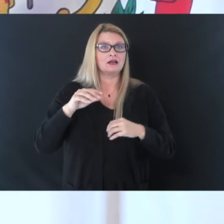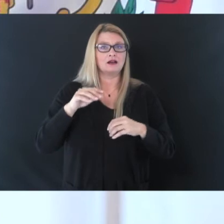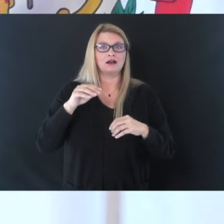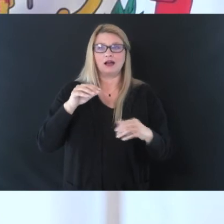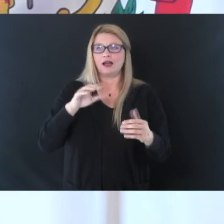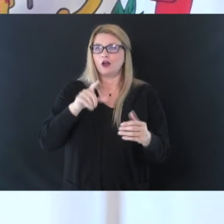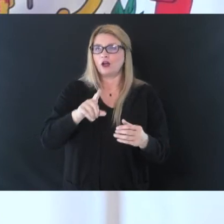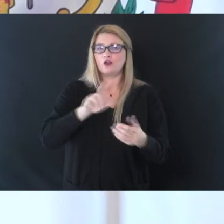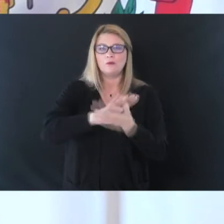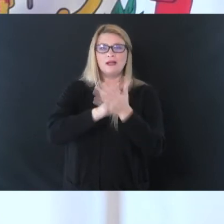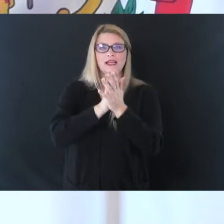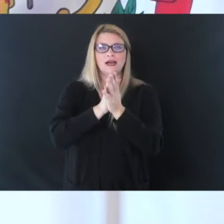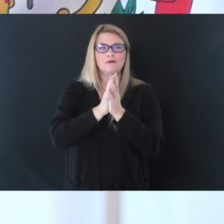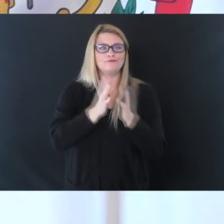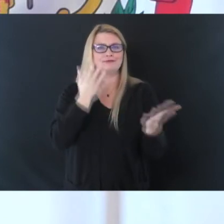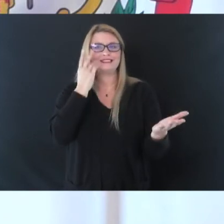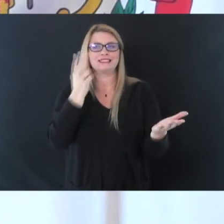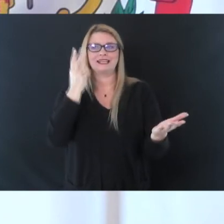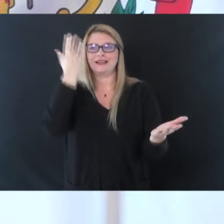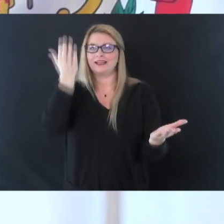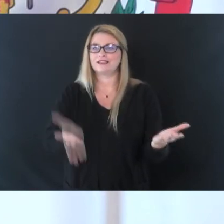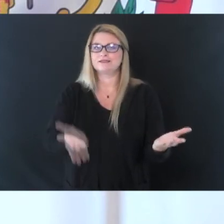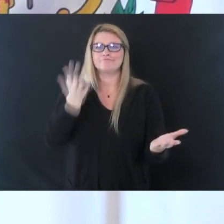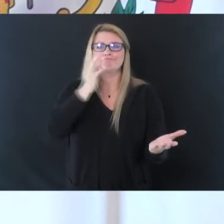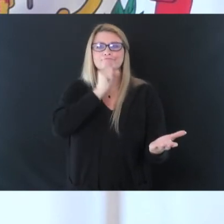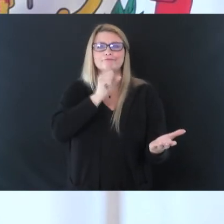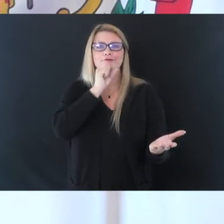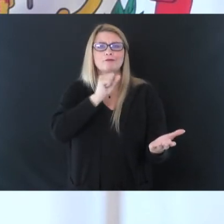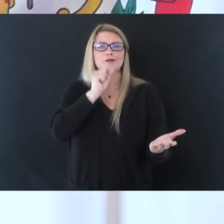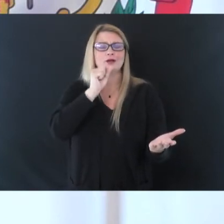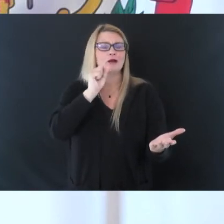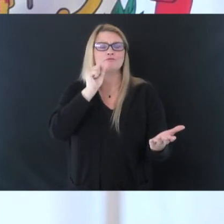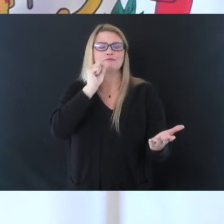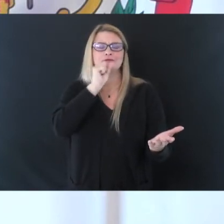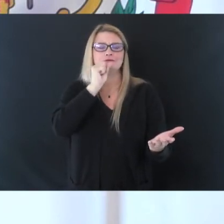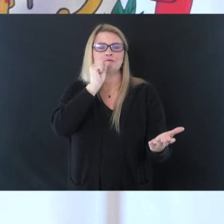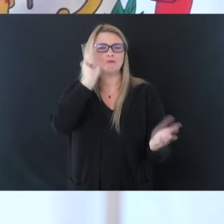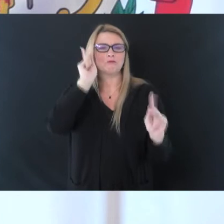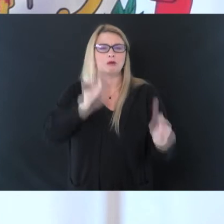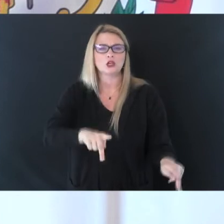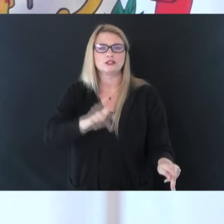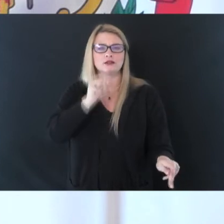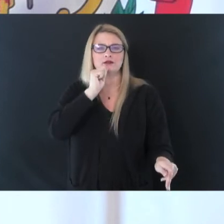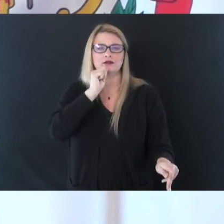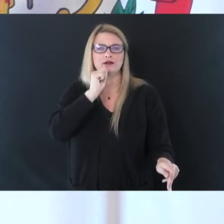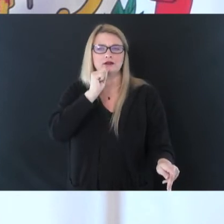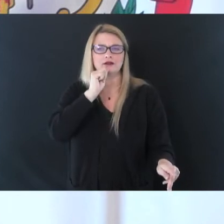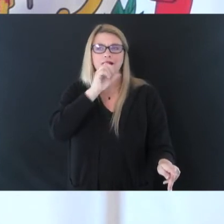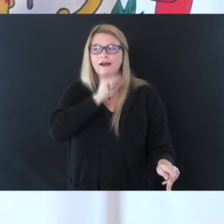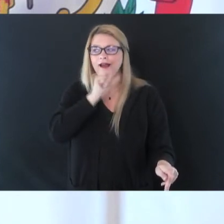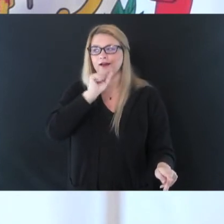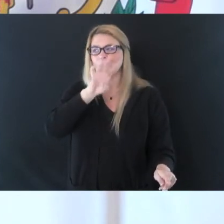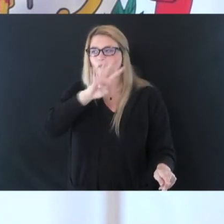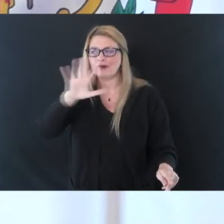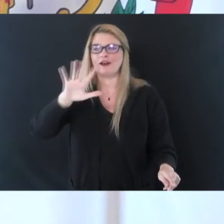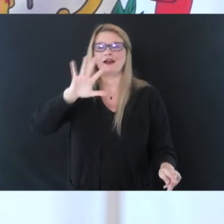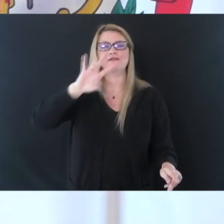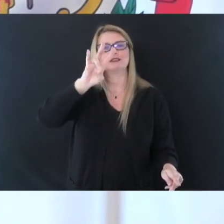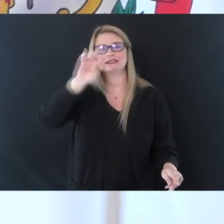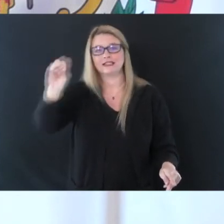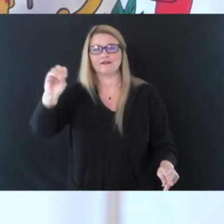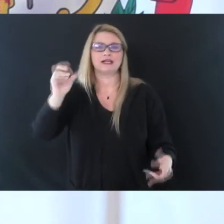a beautiful person that's 45 years old, or a person that's 70 years old, that's a